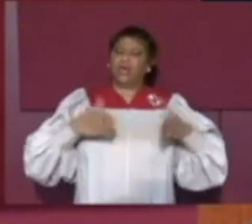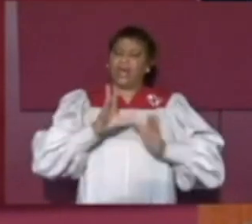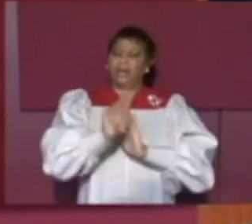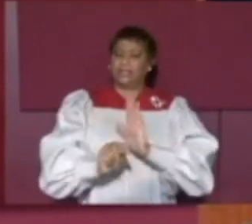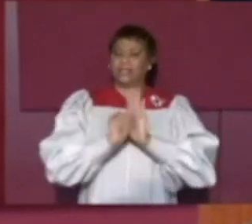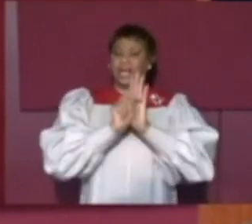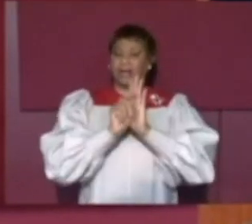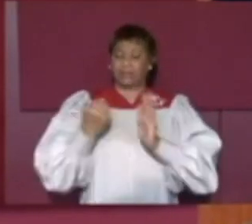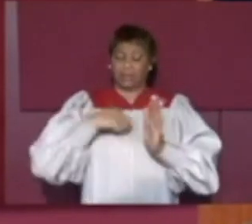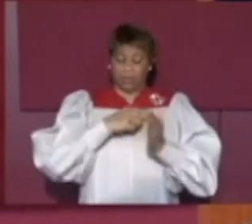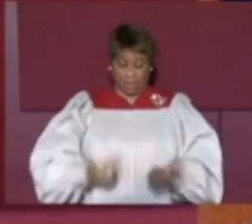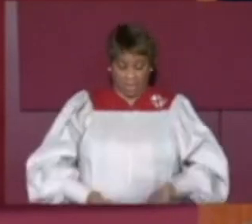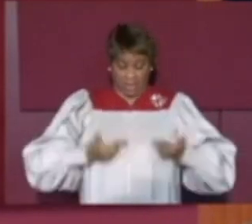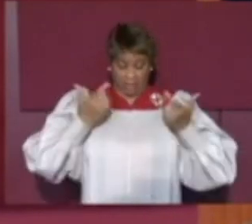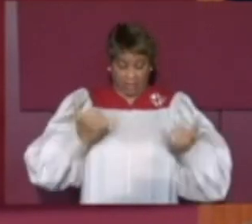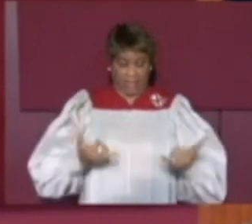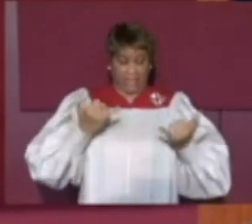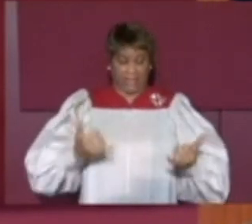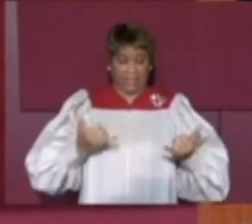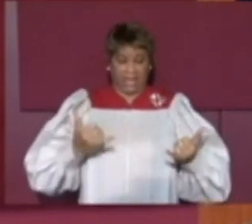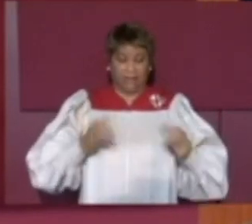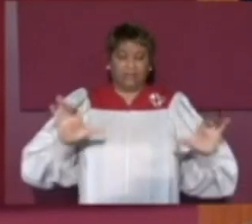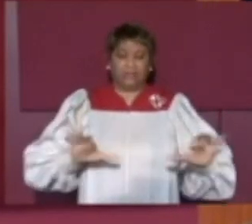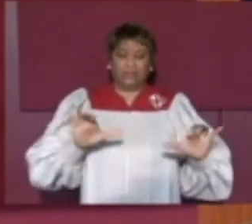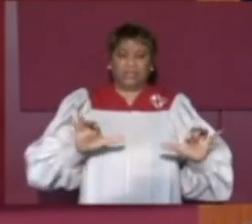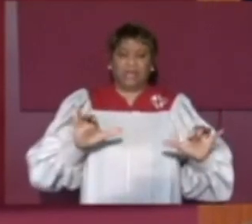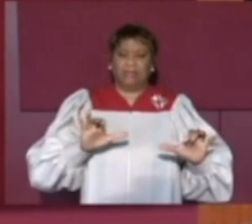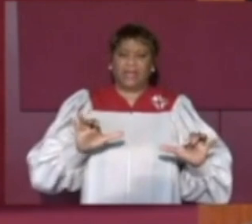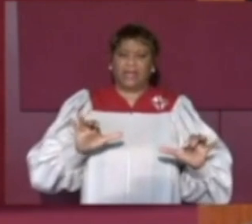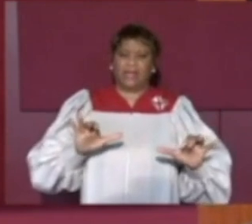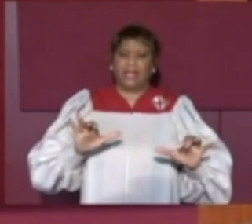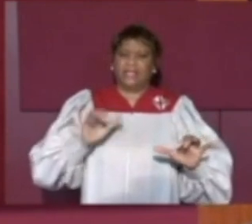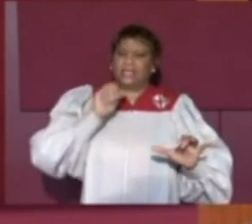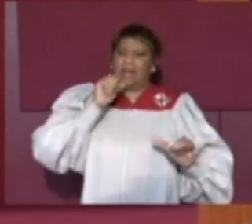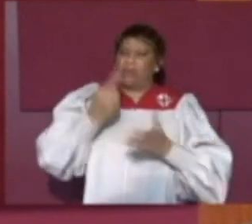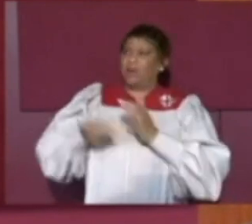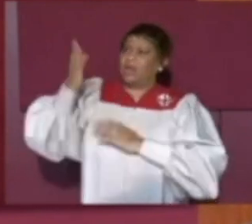we're living in cause you to be something other than what God is creating you to be.